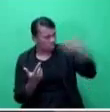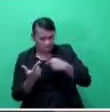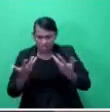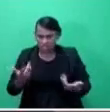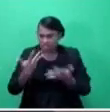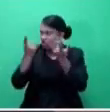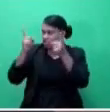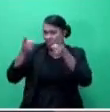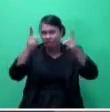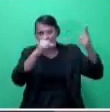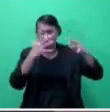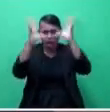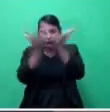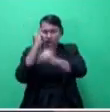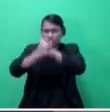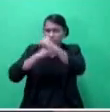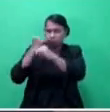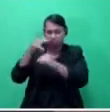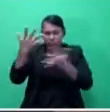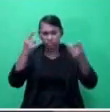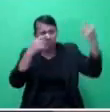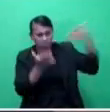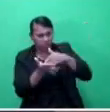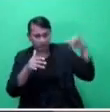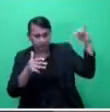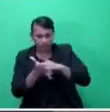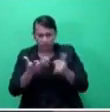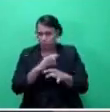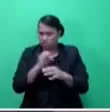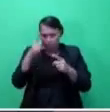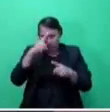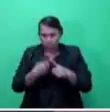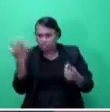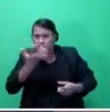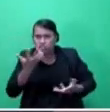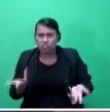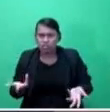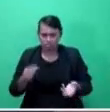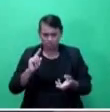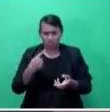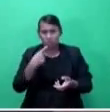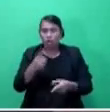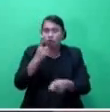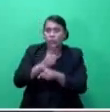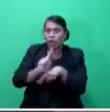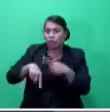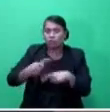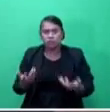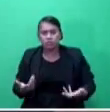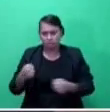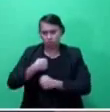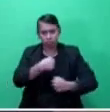its arrival to Fiji lucky in any situation is sick. Honourable Tikondondua called about military procedure, bringing them into